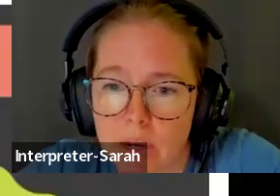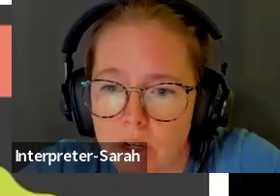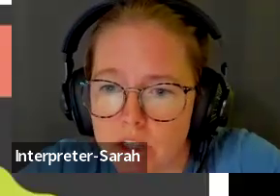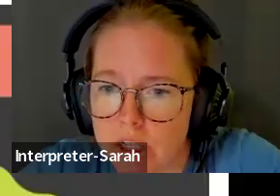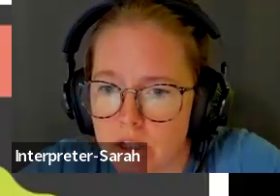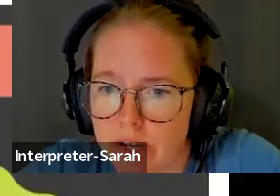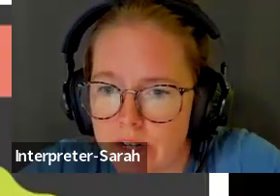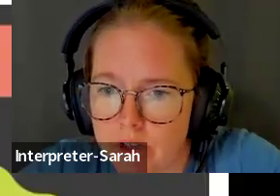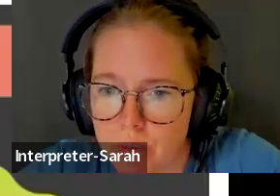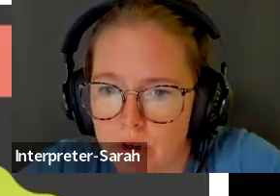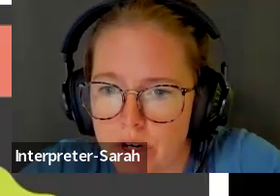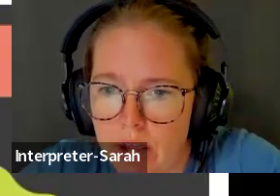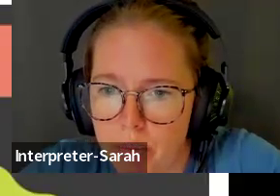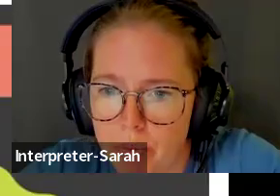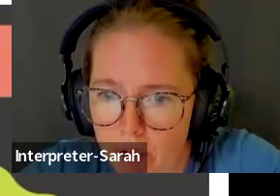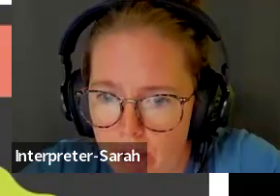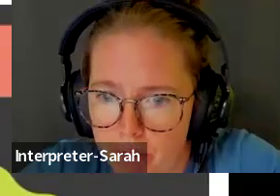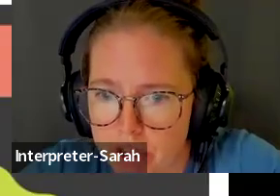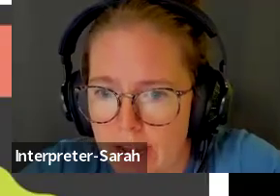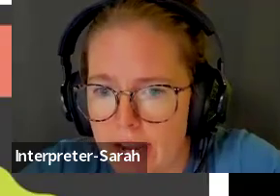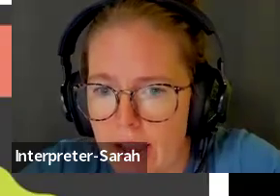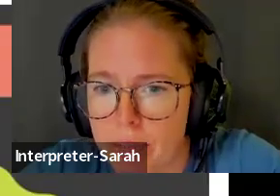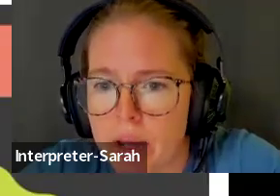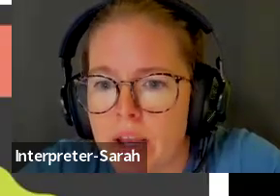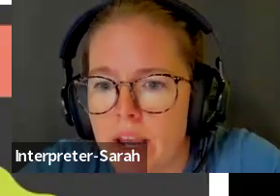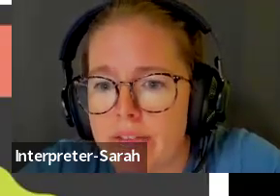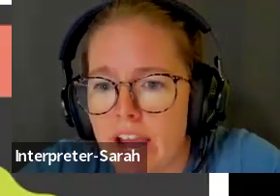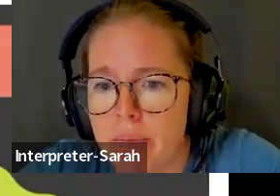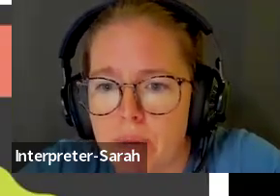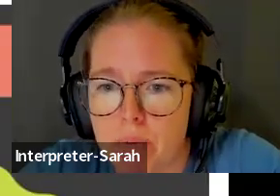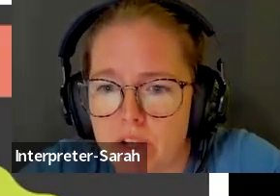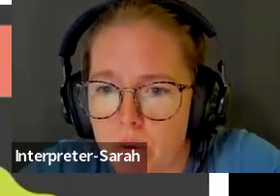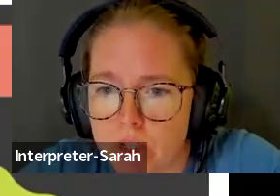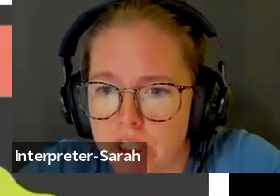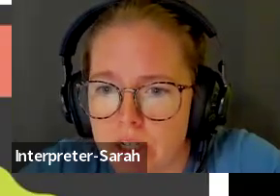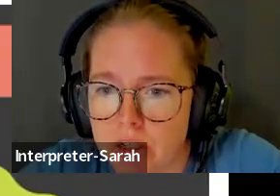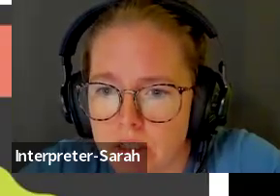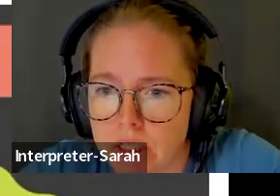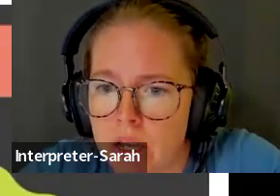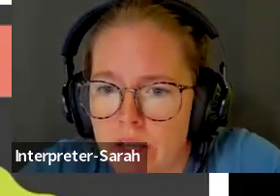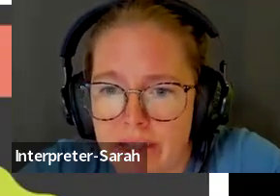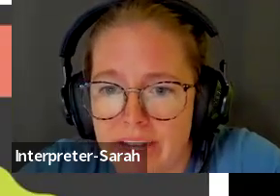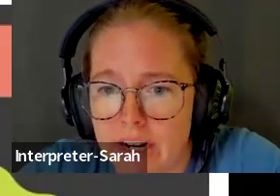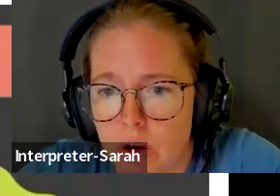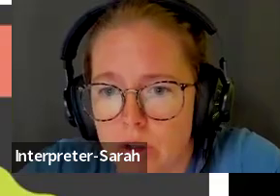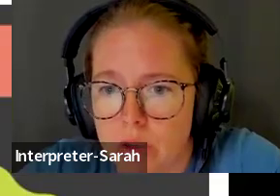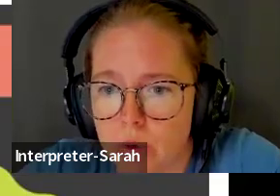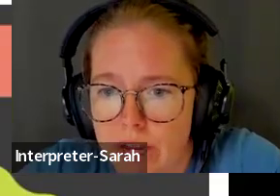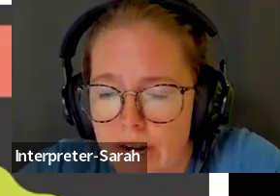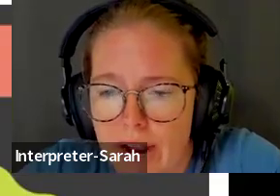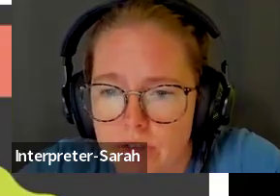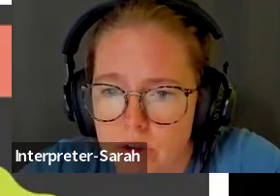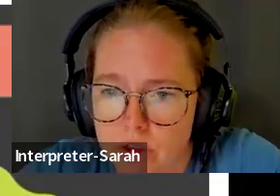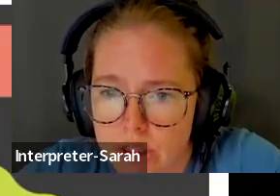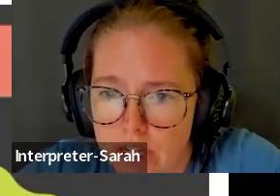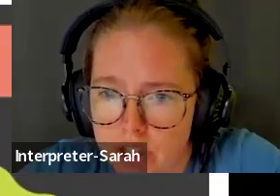foreign sign language, a certified deaf interpreter could help bridge that gap. If they have minimal language skills, like they didn't go to school,